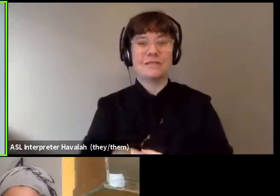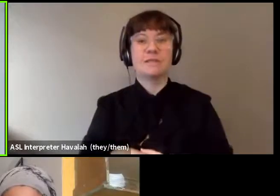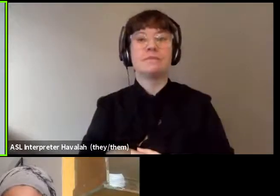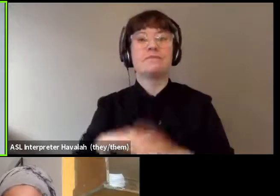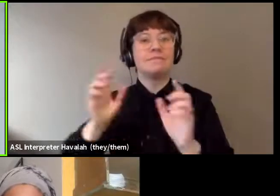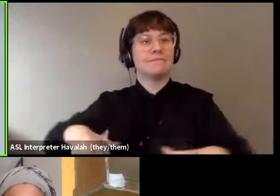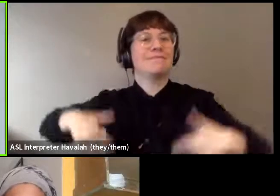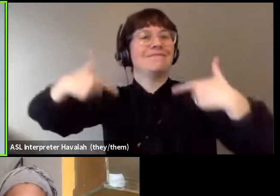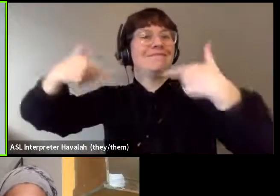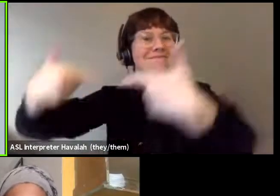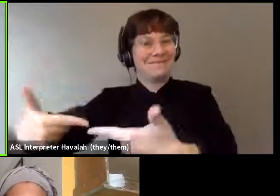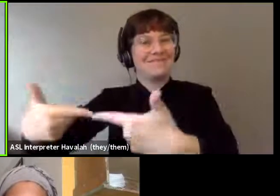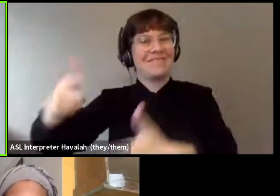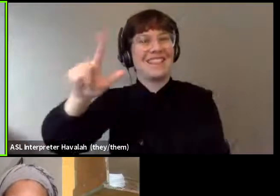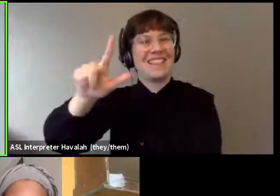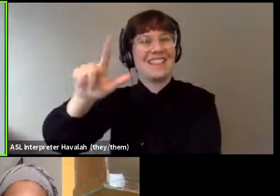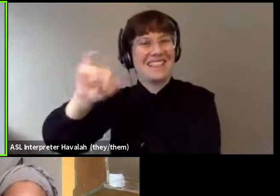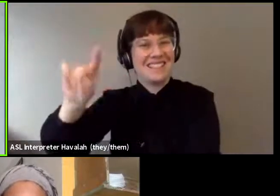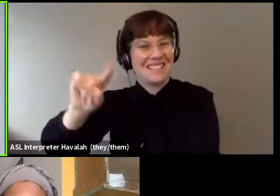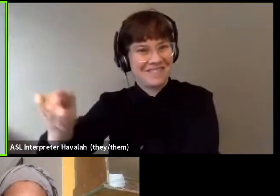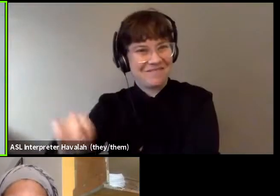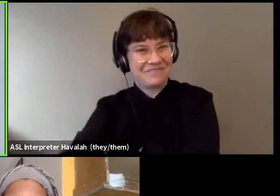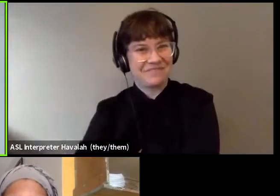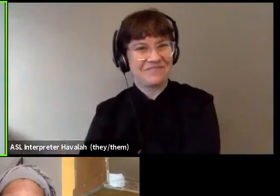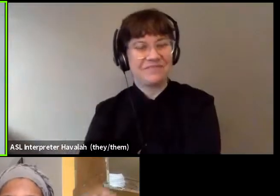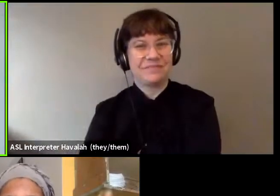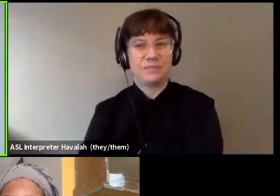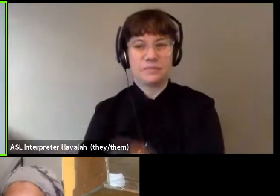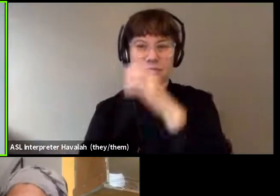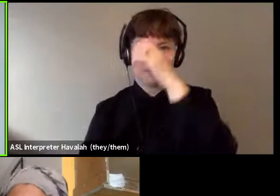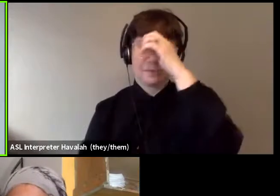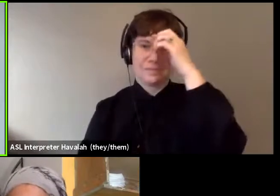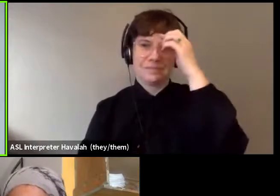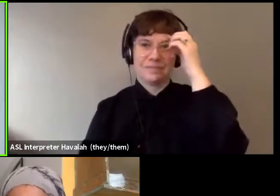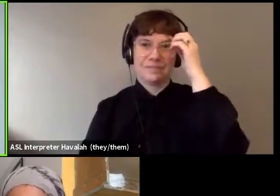and pass it over to Liz.